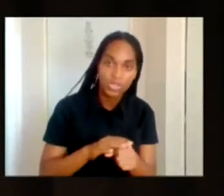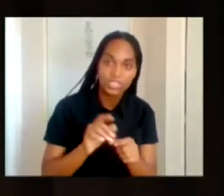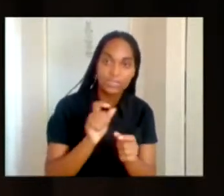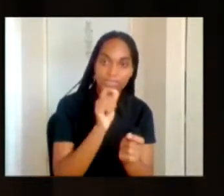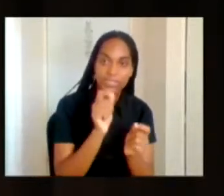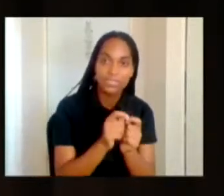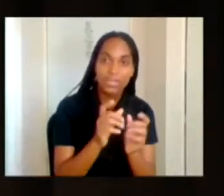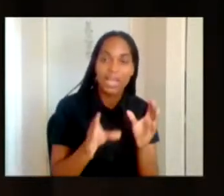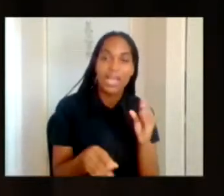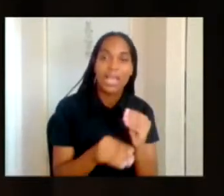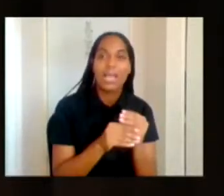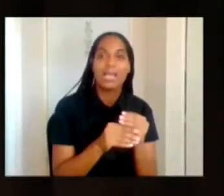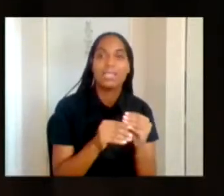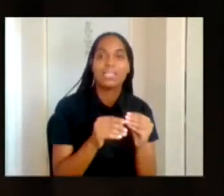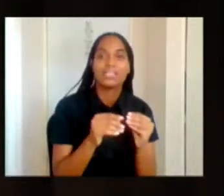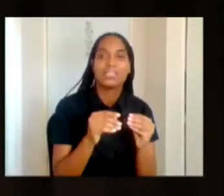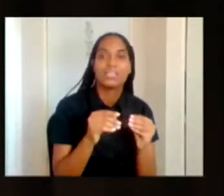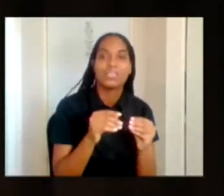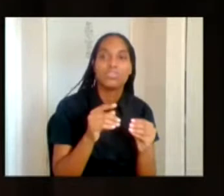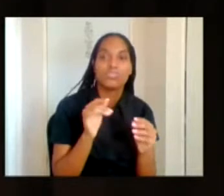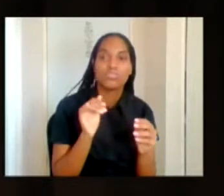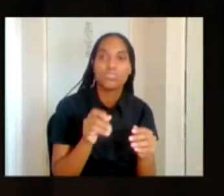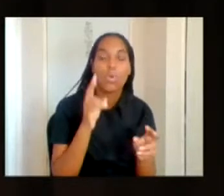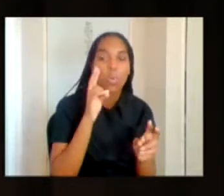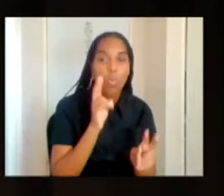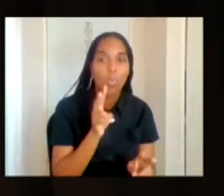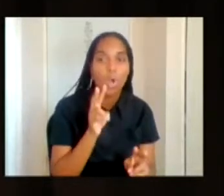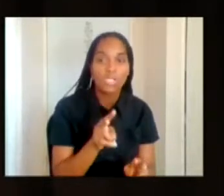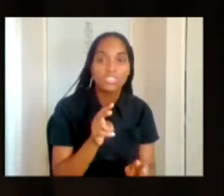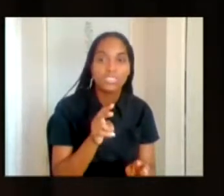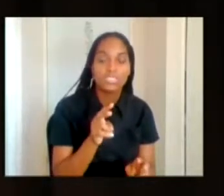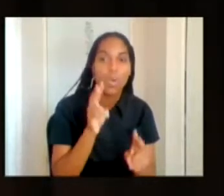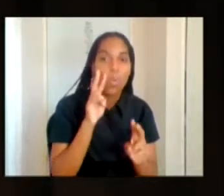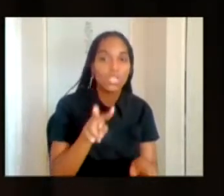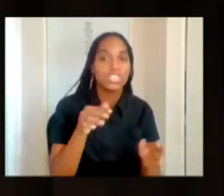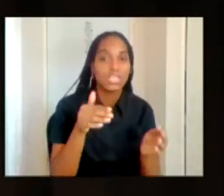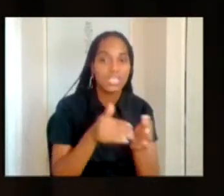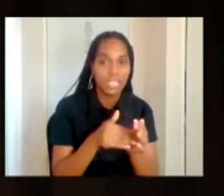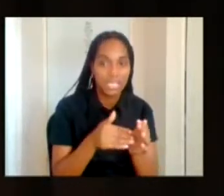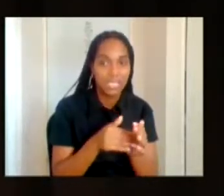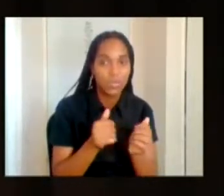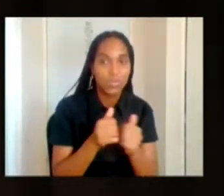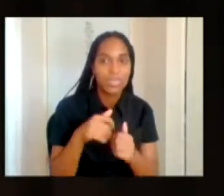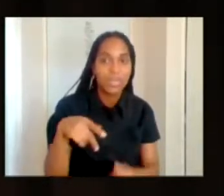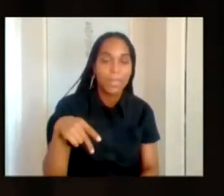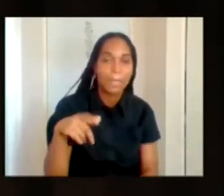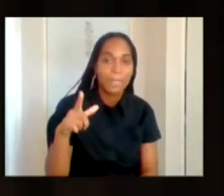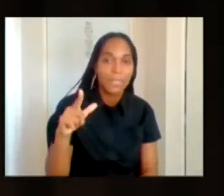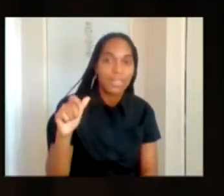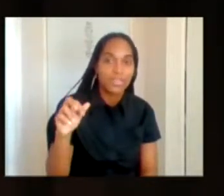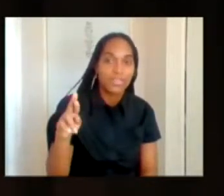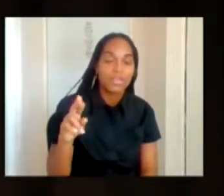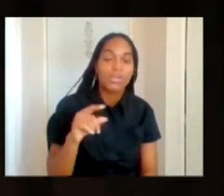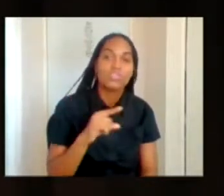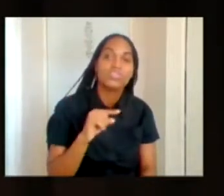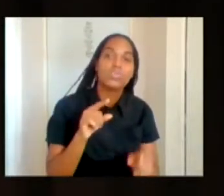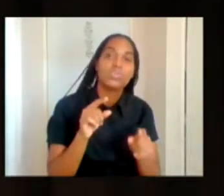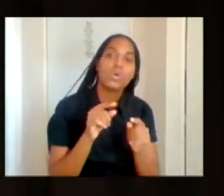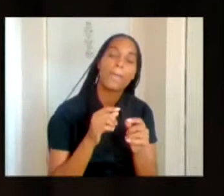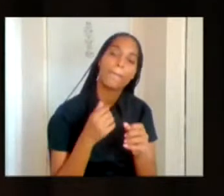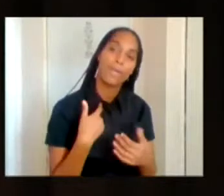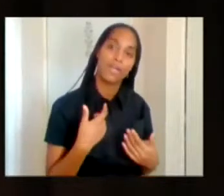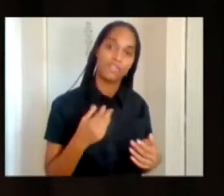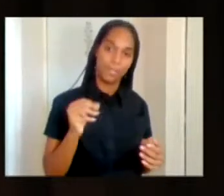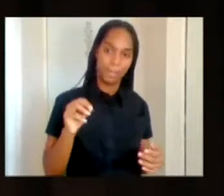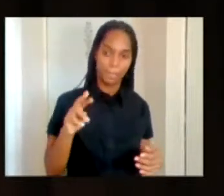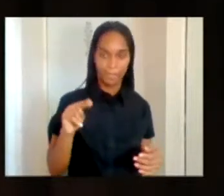it so you can do watch your clips back with a player, and generate kind of a menu to see who's out